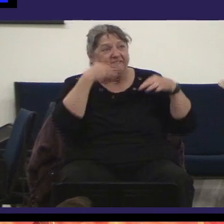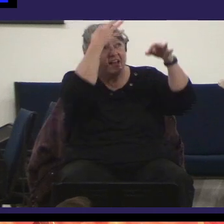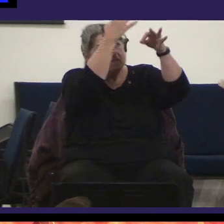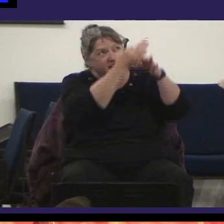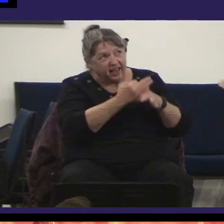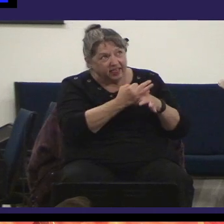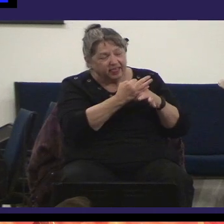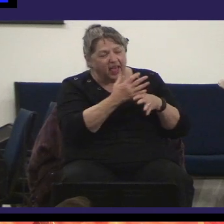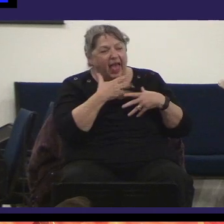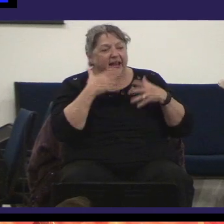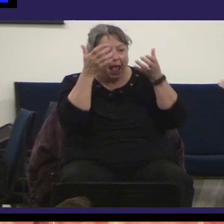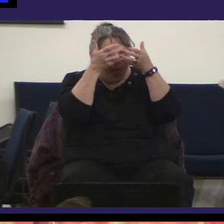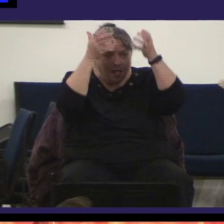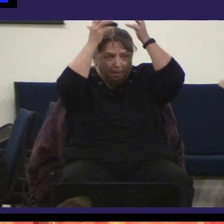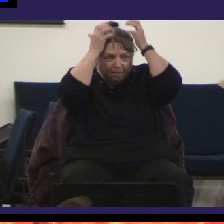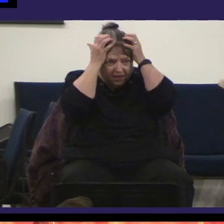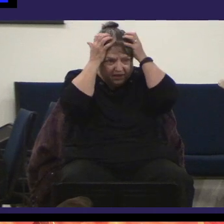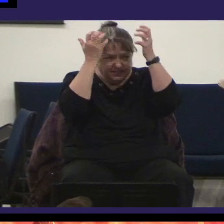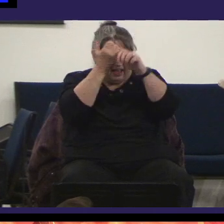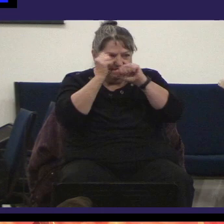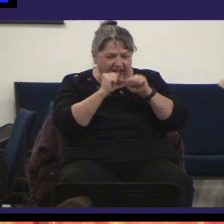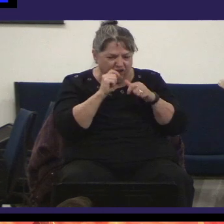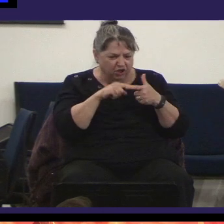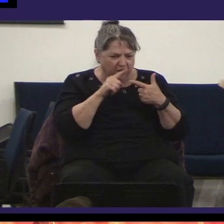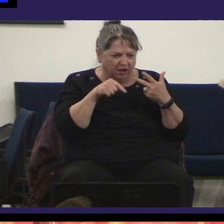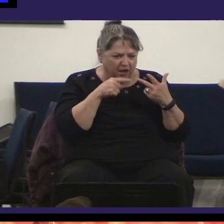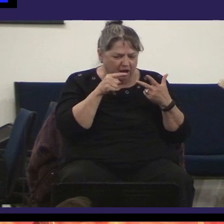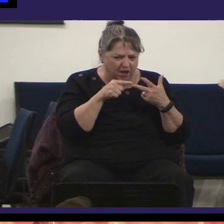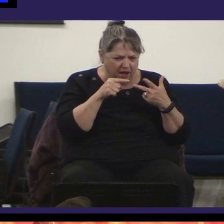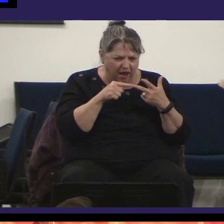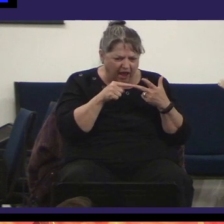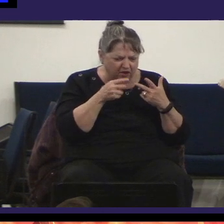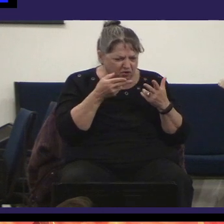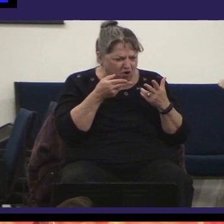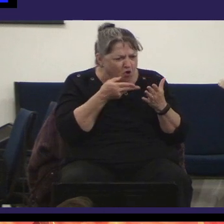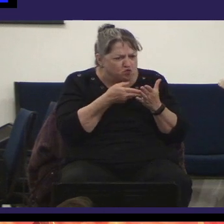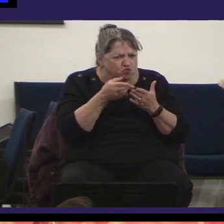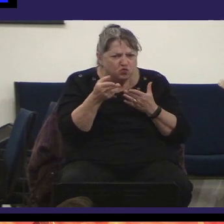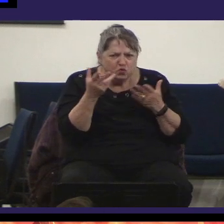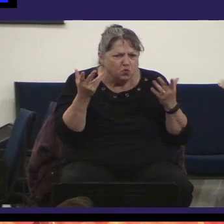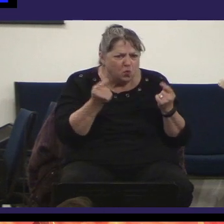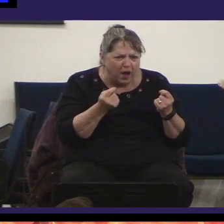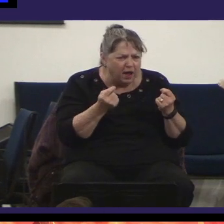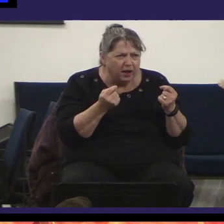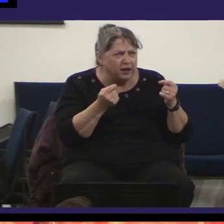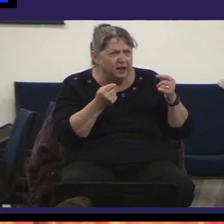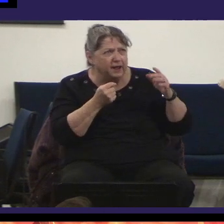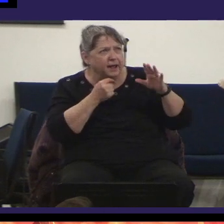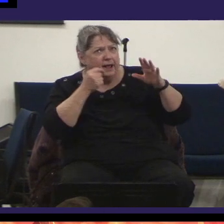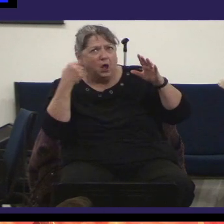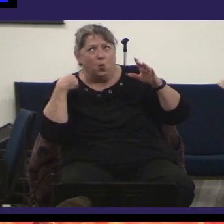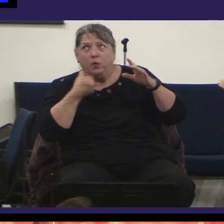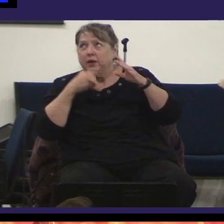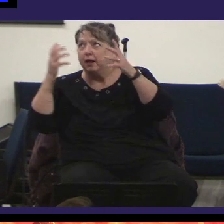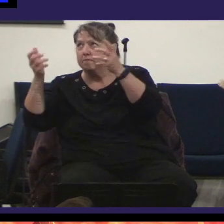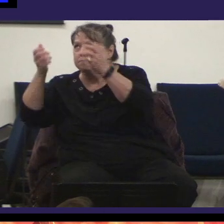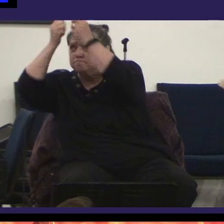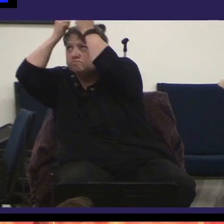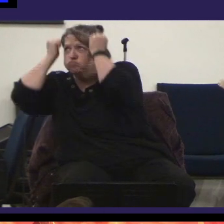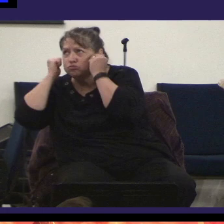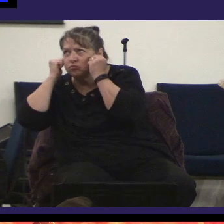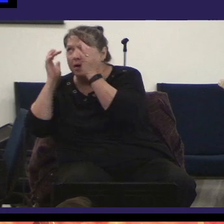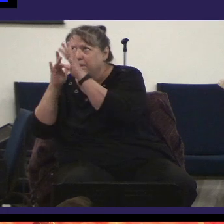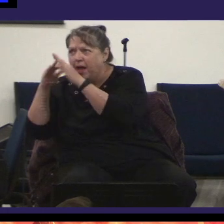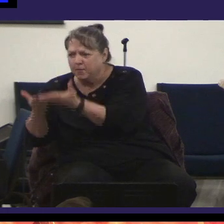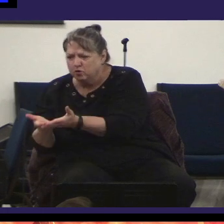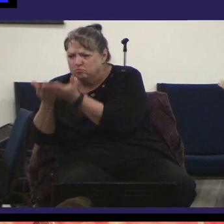truth. What is true? You know, Pilate said, what is true? He didn't realize he was looking in the face of truth.